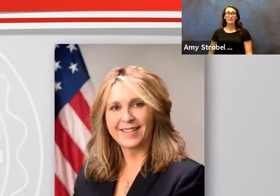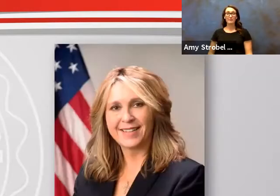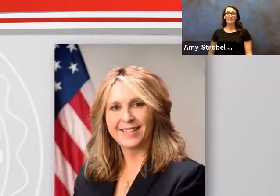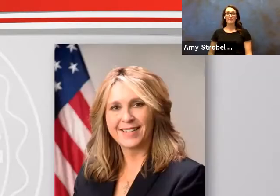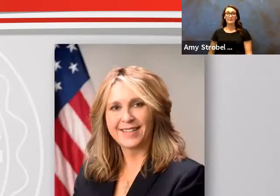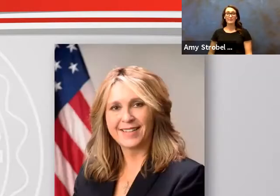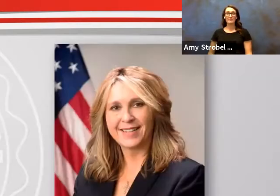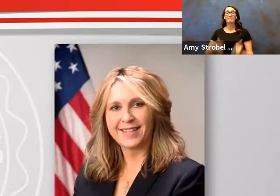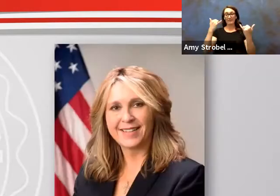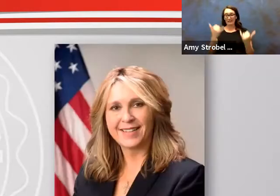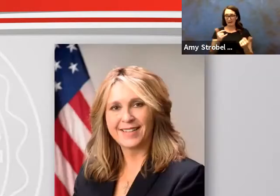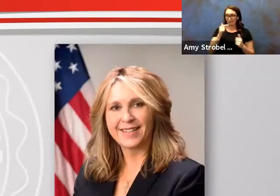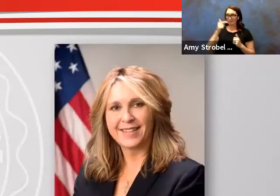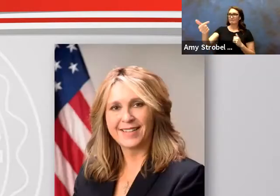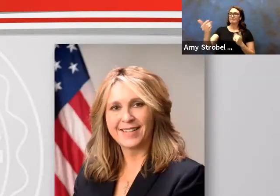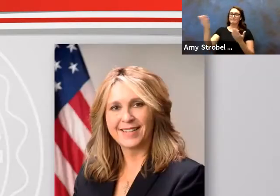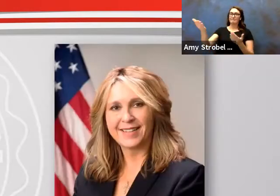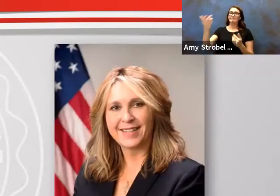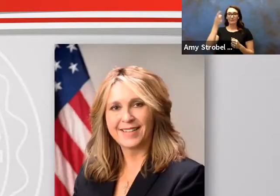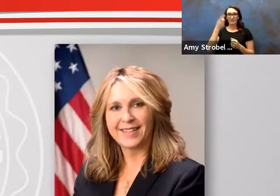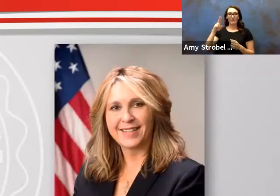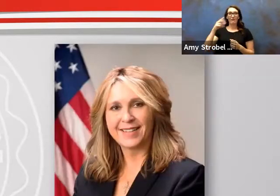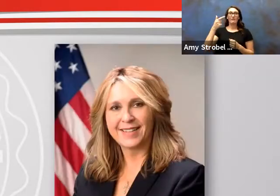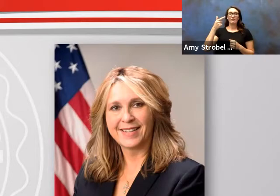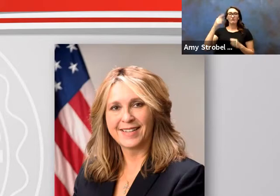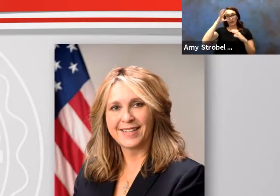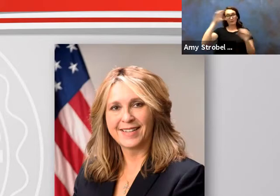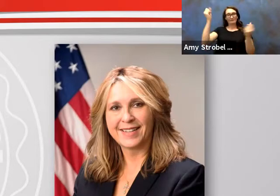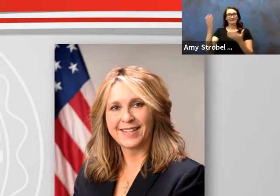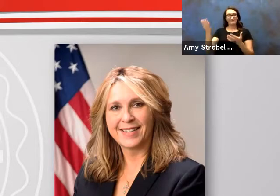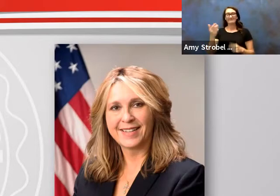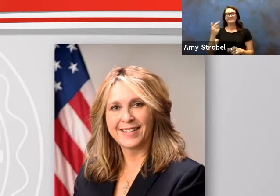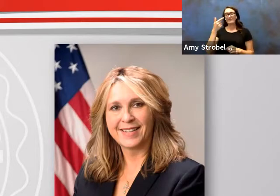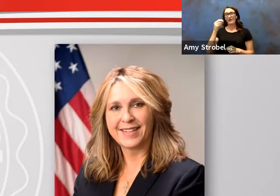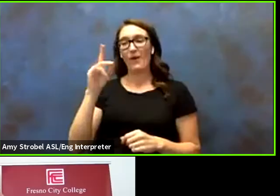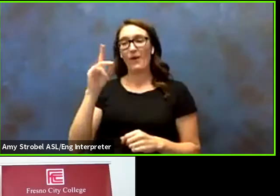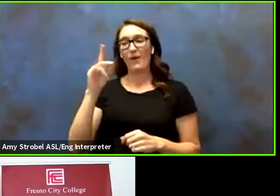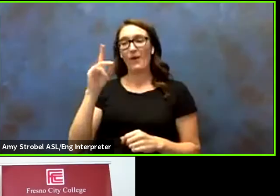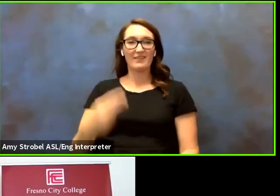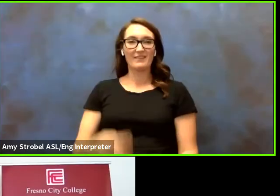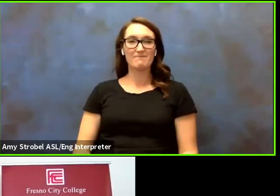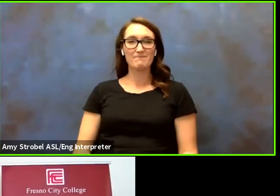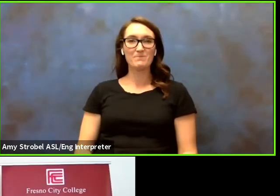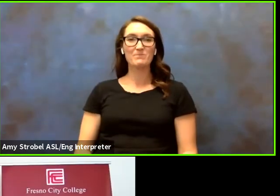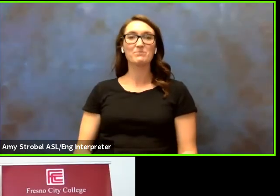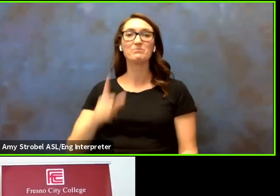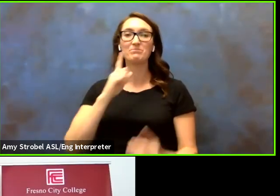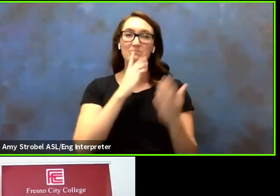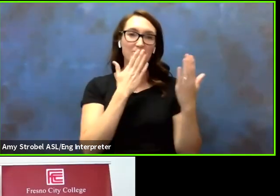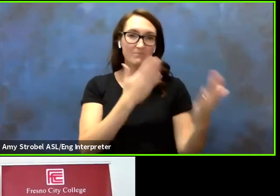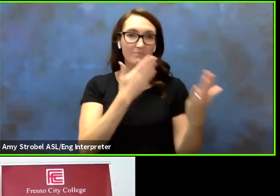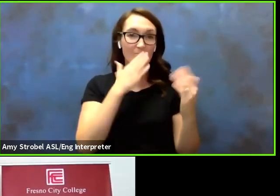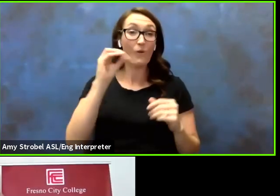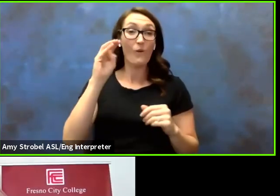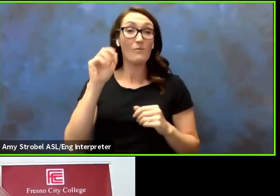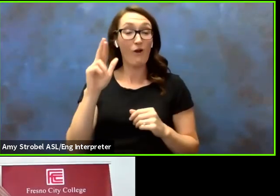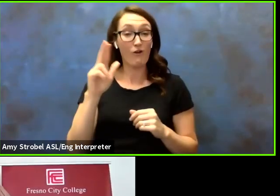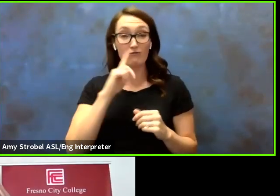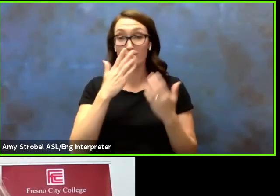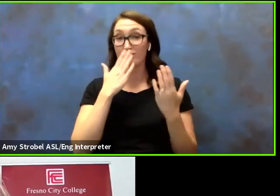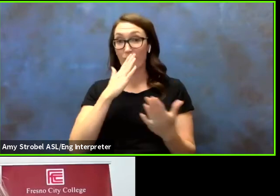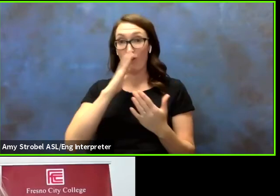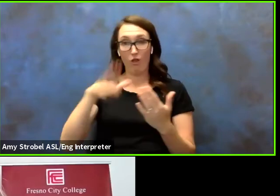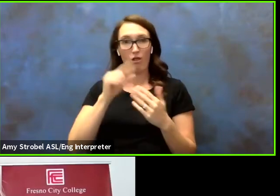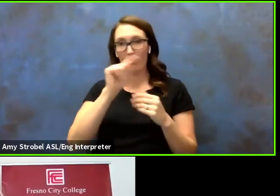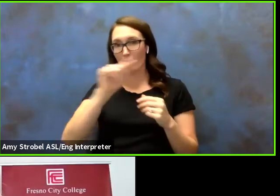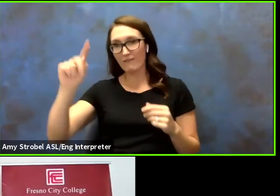And I hand it over now to President Dr. Goldsmith. Thank you, Omar. And thank you all of the vice presidents